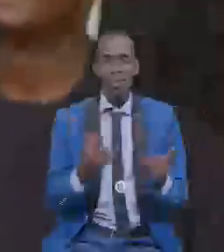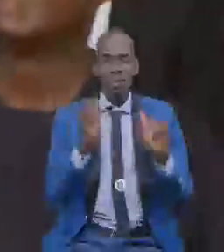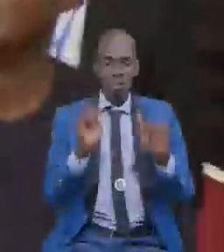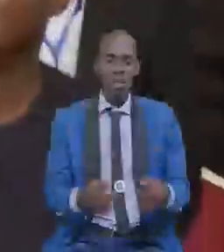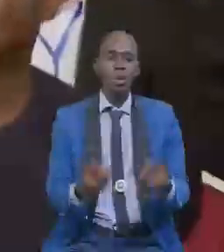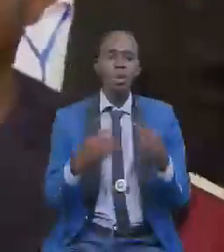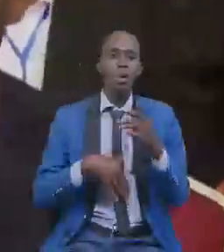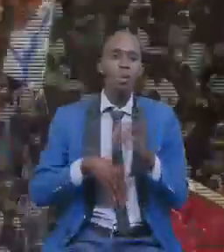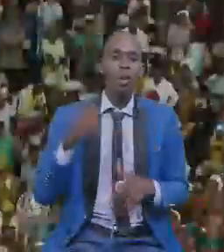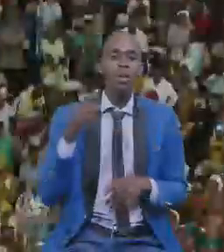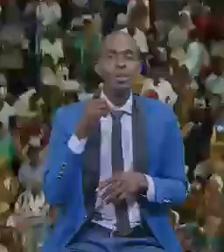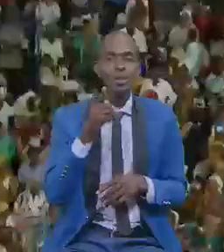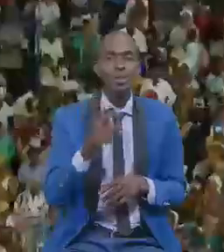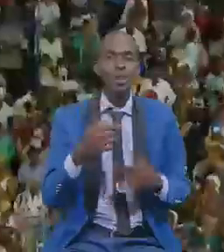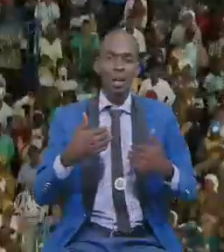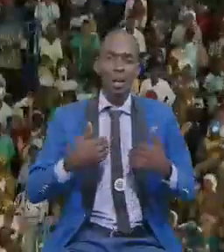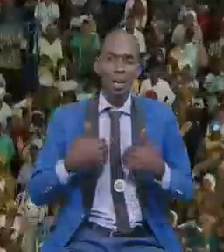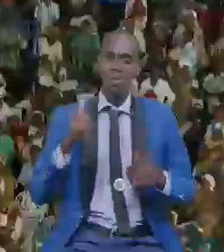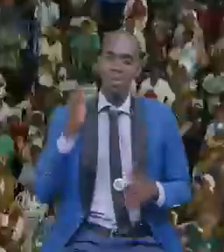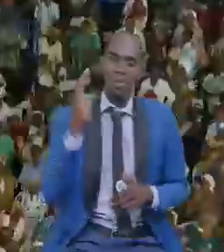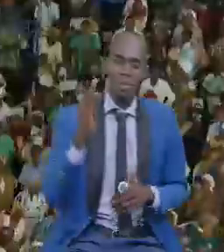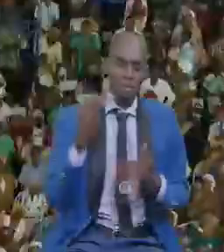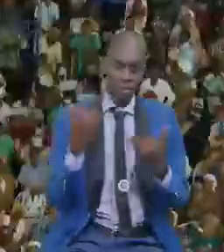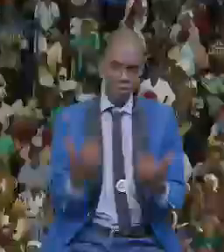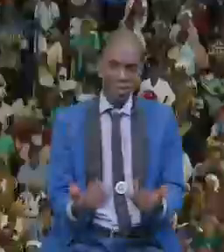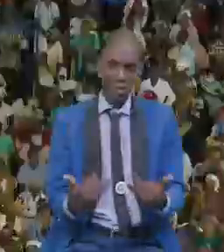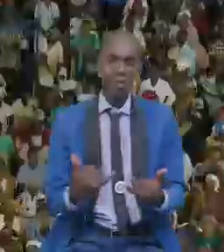You have a testimony already.